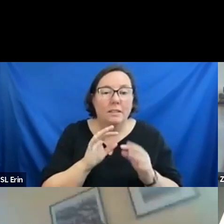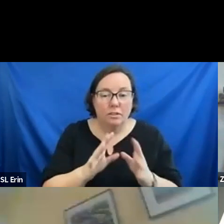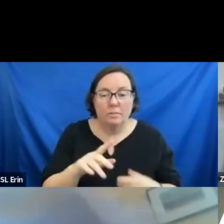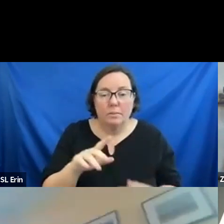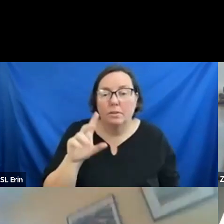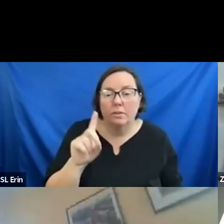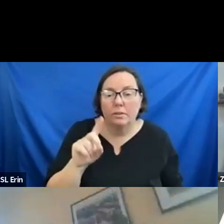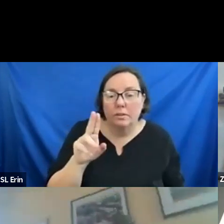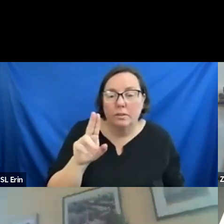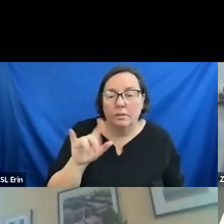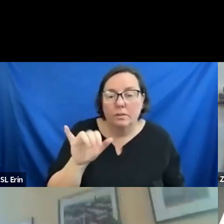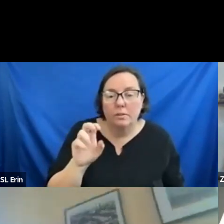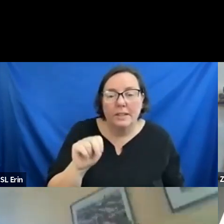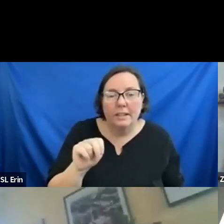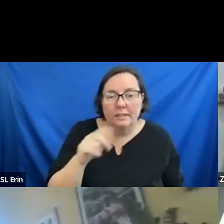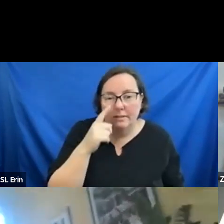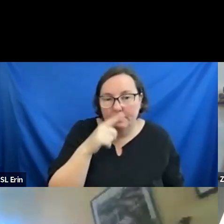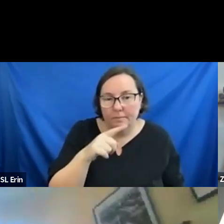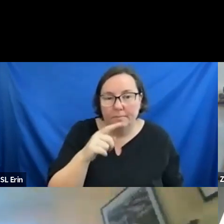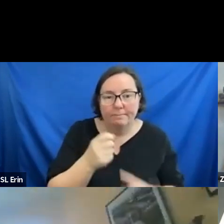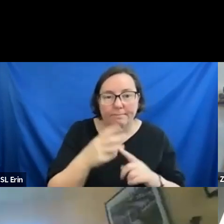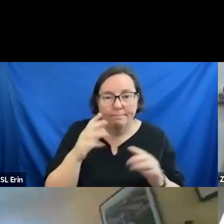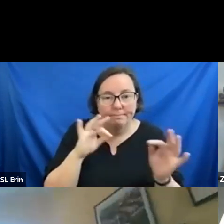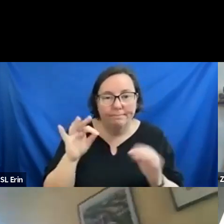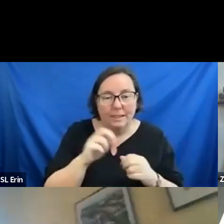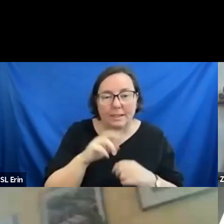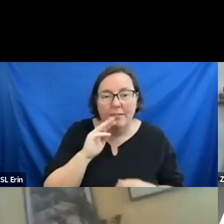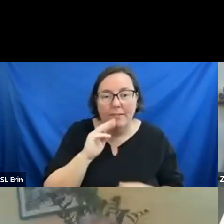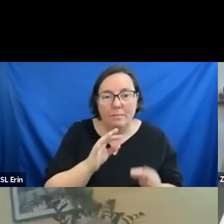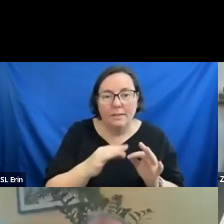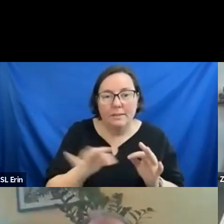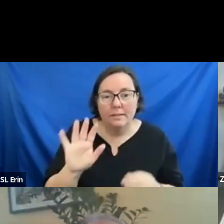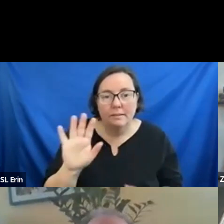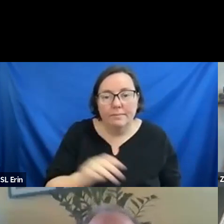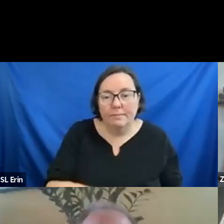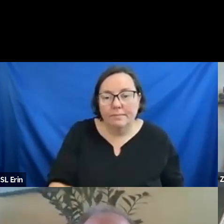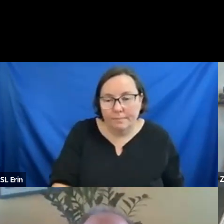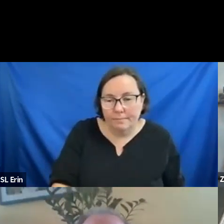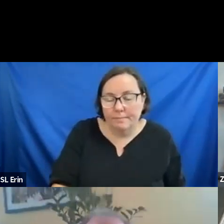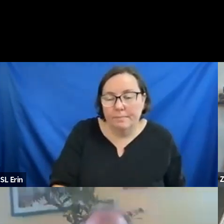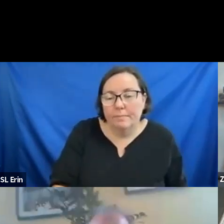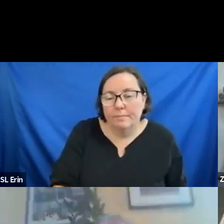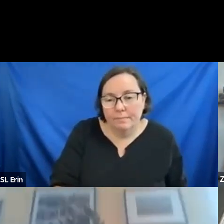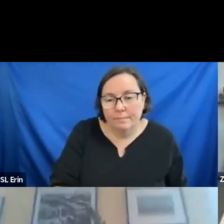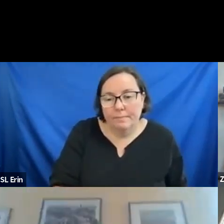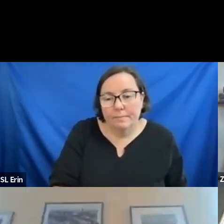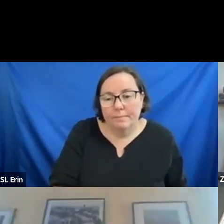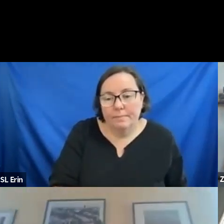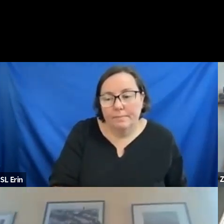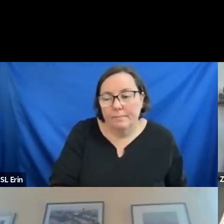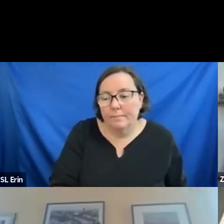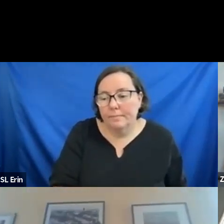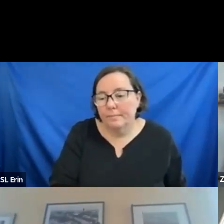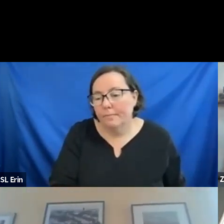Tru. Please give the instructions. Yeah, good afternoon. I will be the Vietnamese interpreter for the meeting